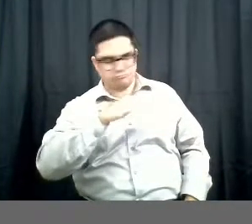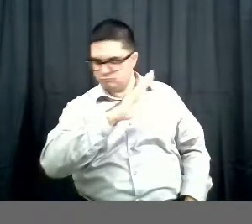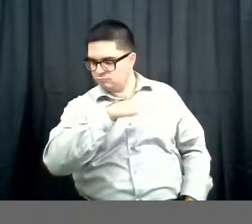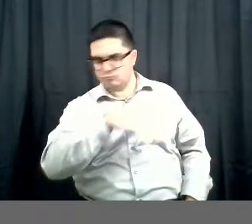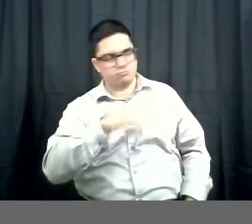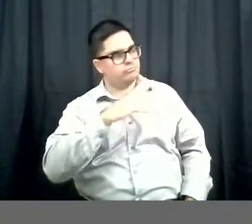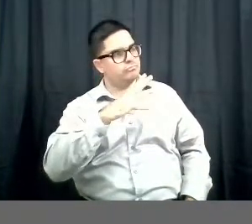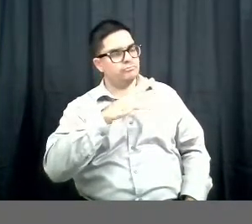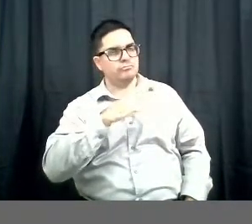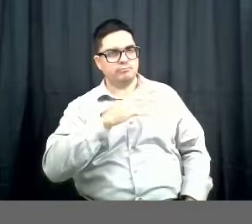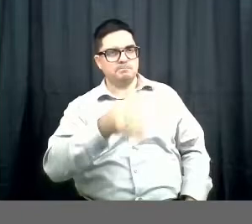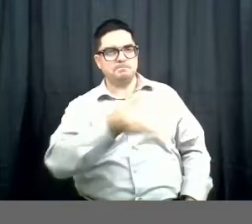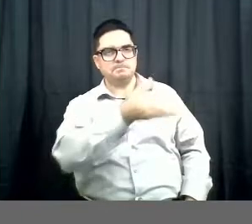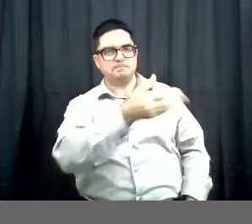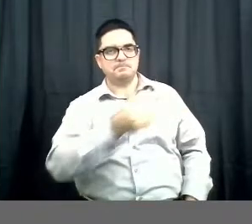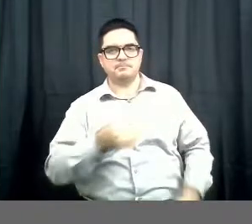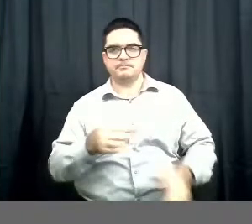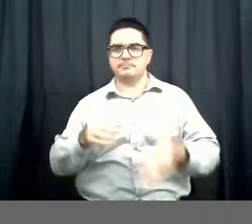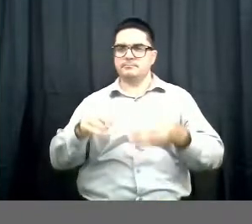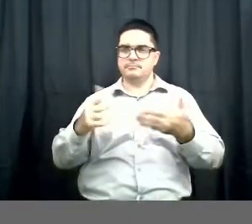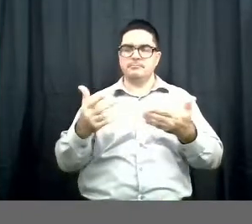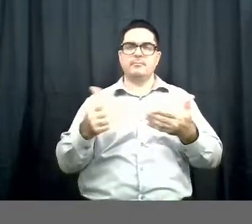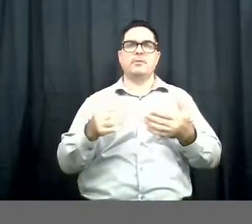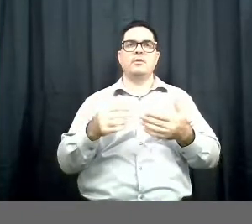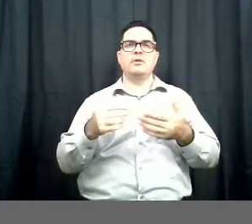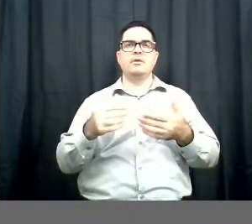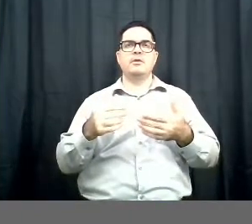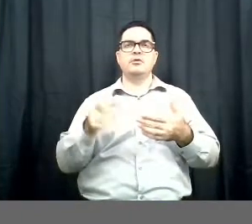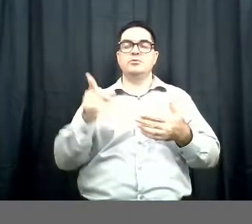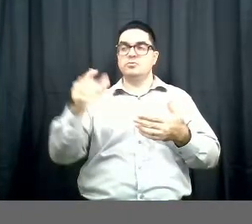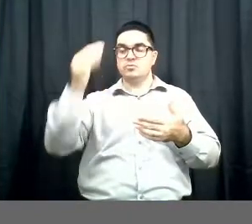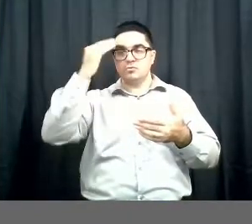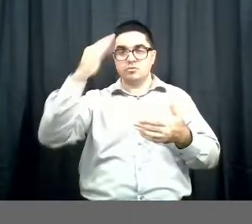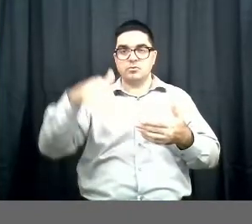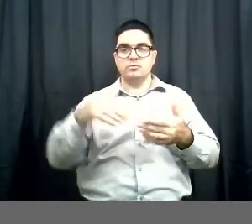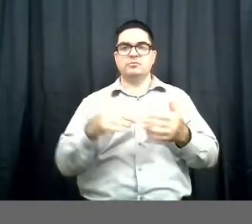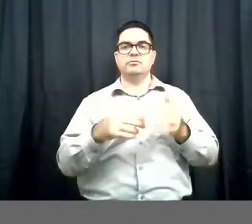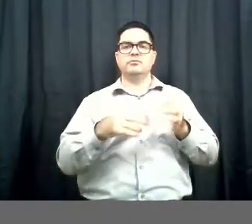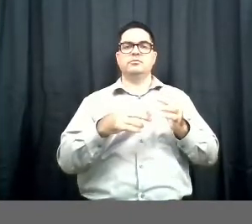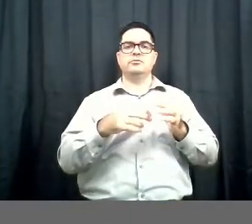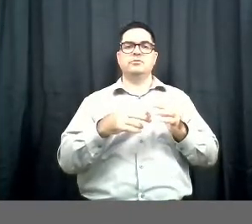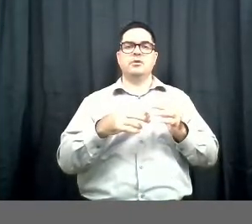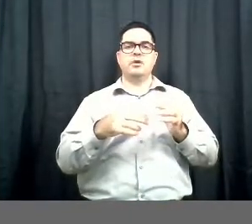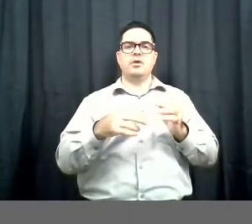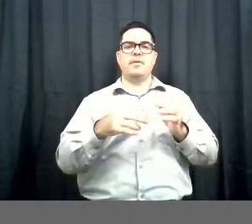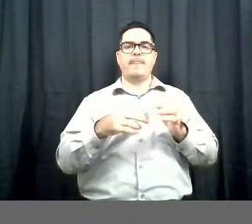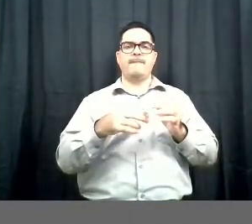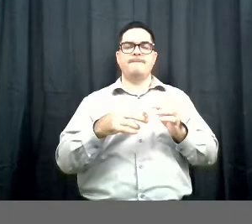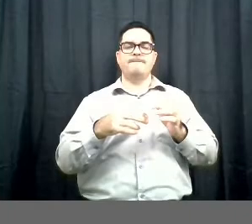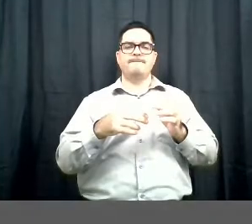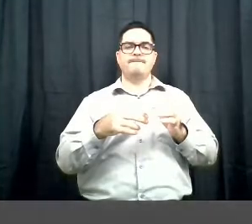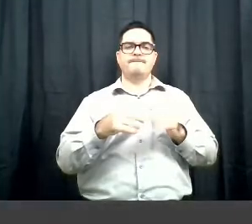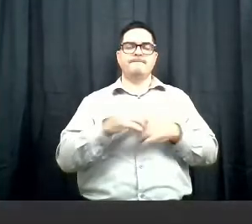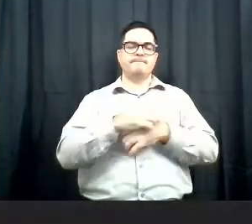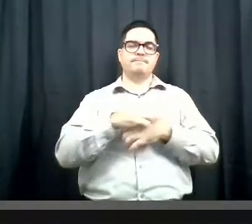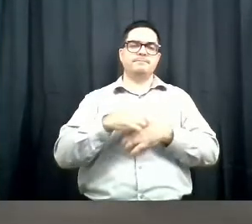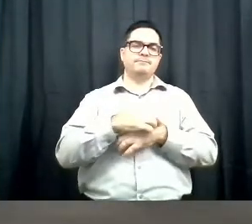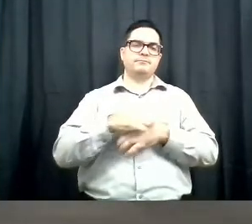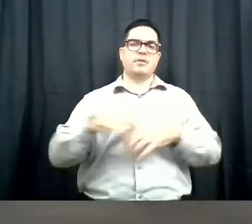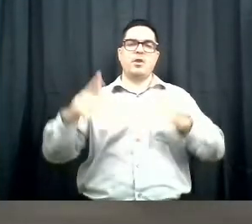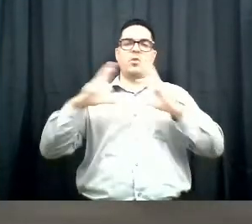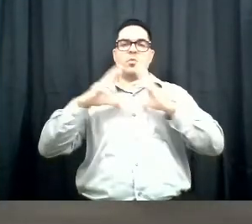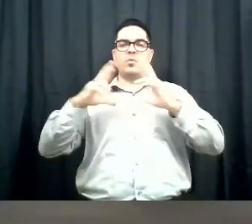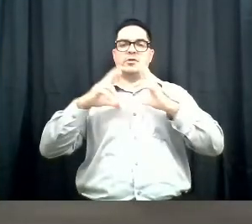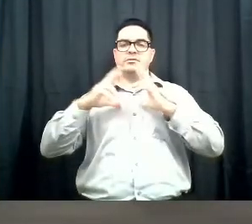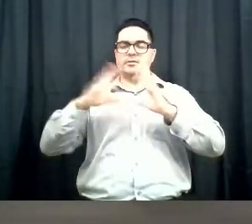end. Dear Mr. Esco, as you know, the Retirement Acts pursue social justice policies targeted at vulnerable and important components of